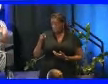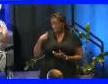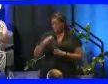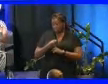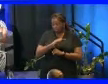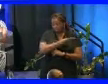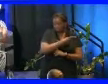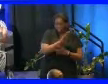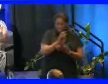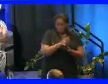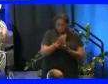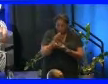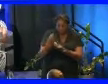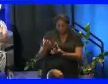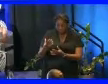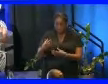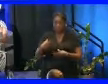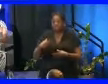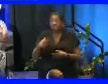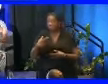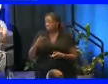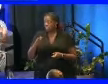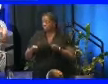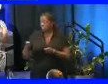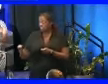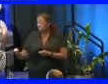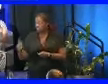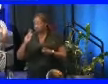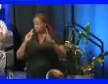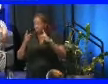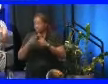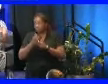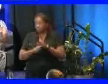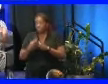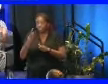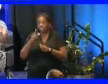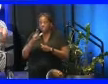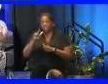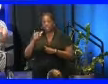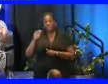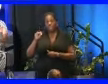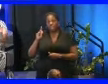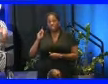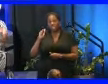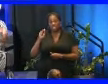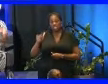off script, just so you know. Yeah. We're just readjusting so we get to hear from everyone. So Lindsay, when you introduce yourself,